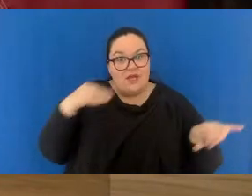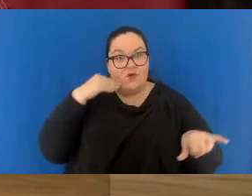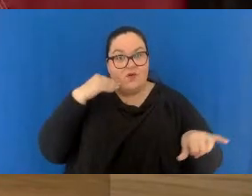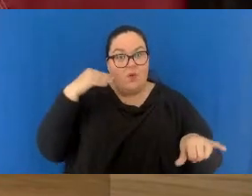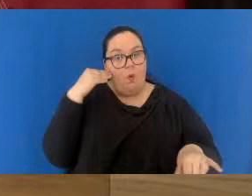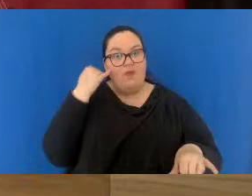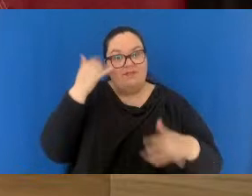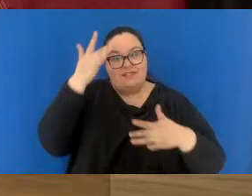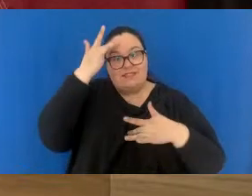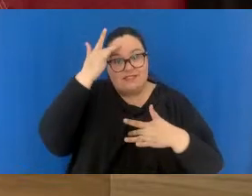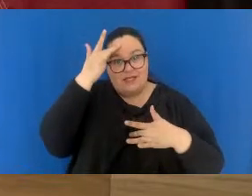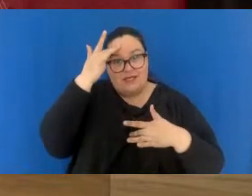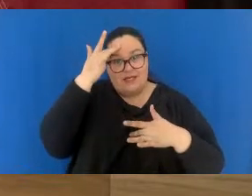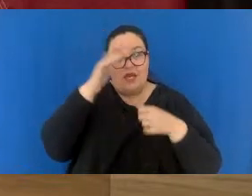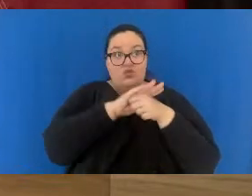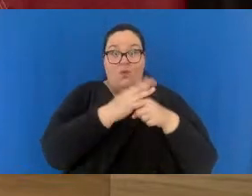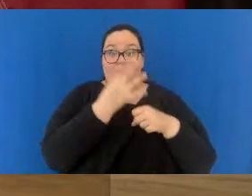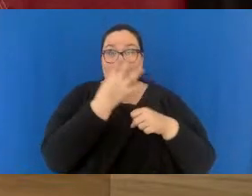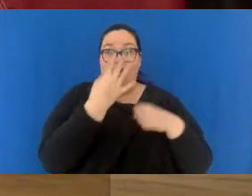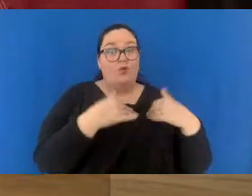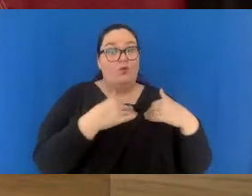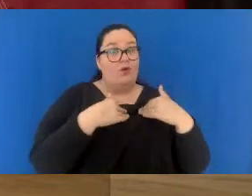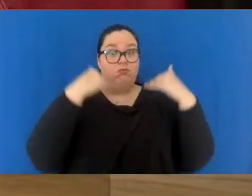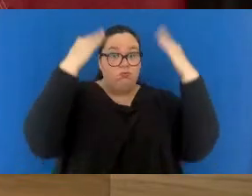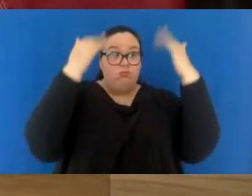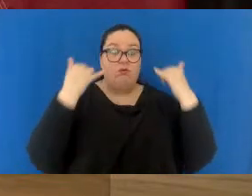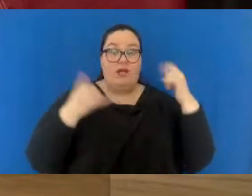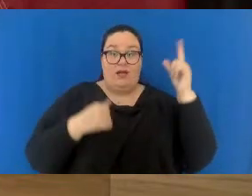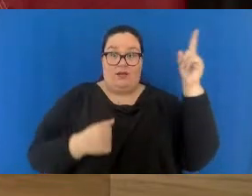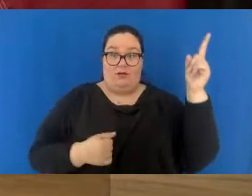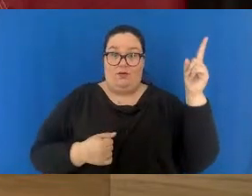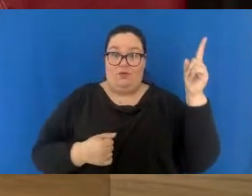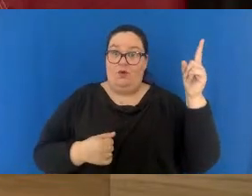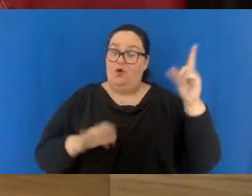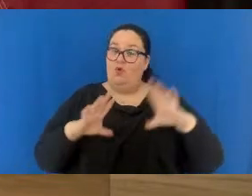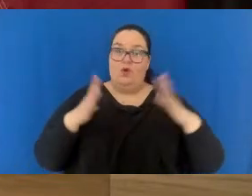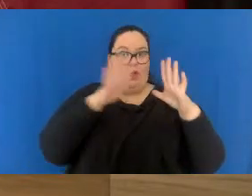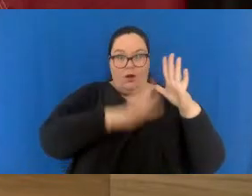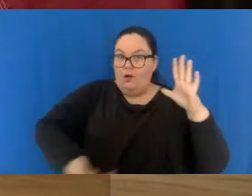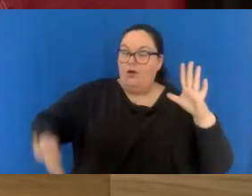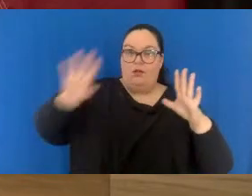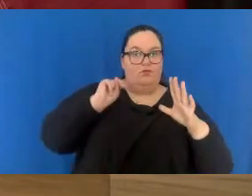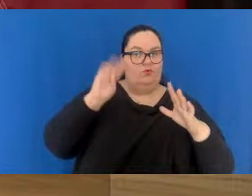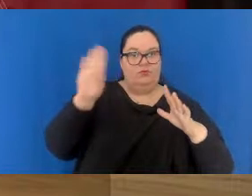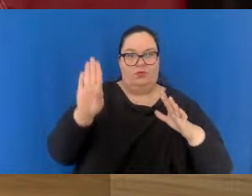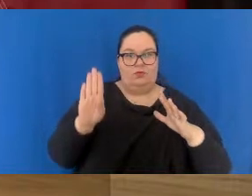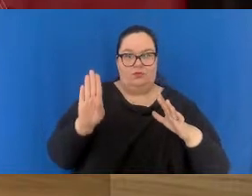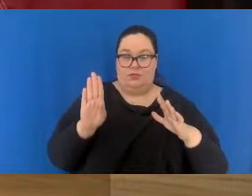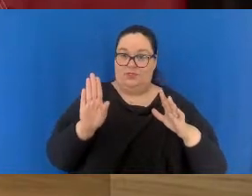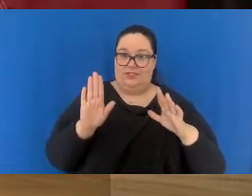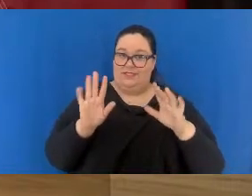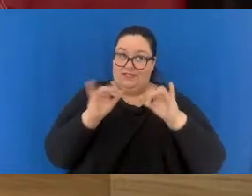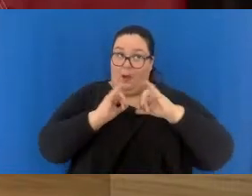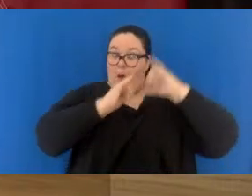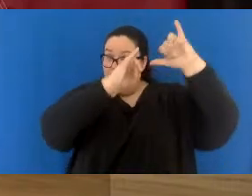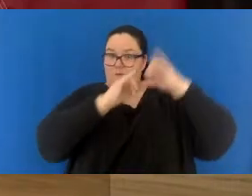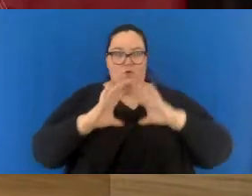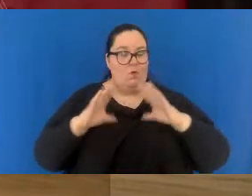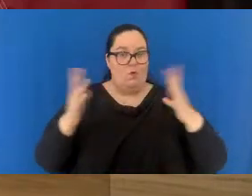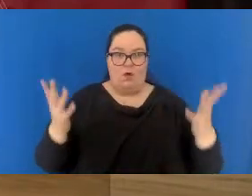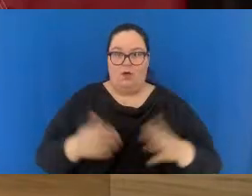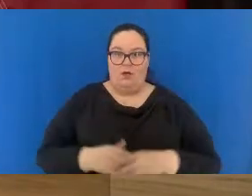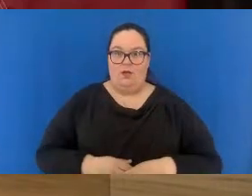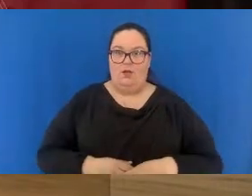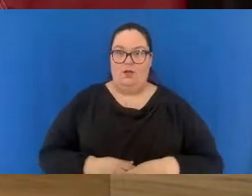right now, it is overwhelmed. Even if you have received 1 or 2 doses of the COVID-19 vaccine, it